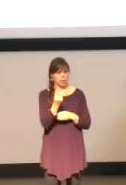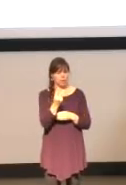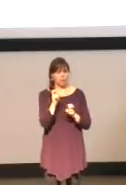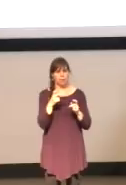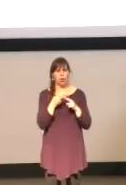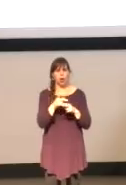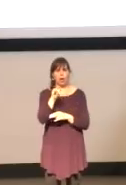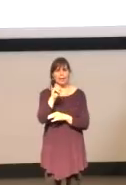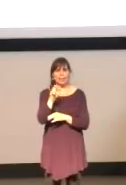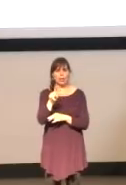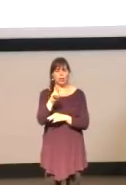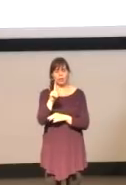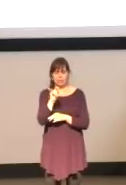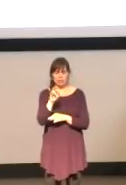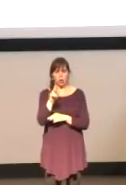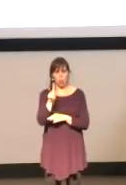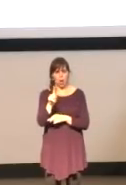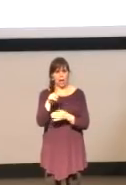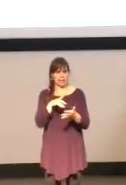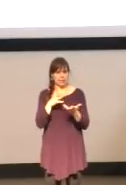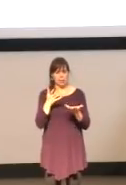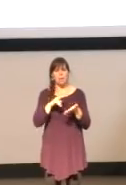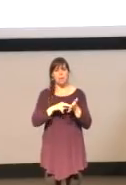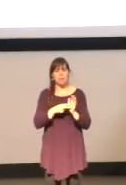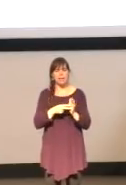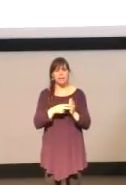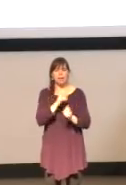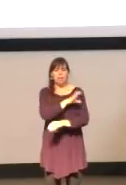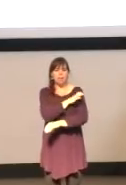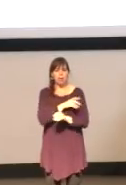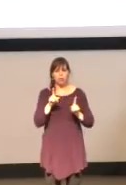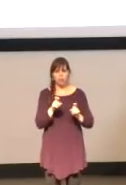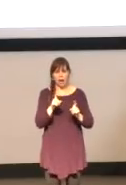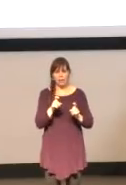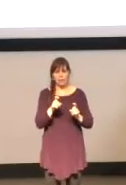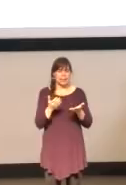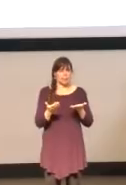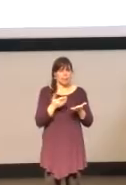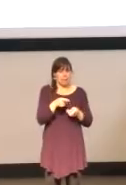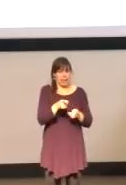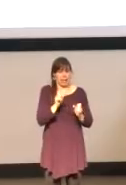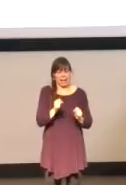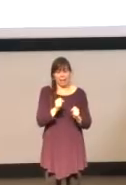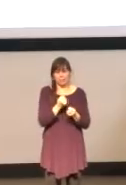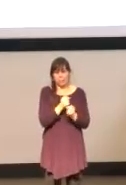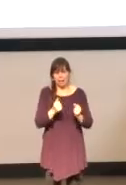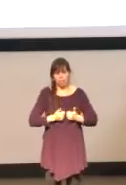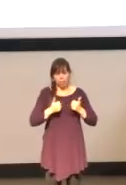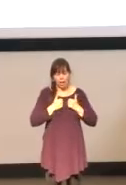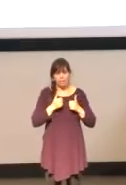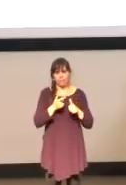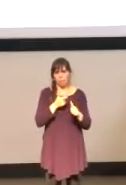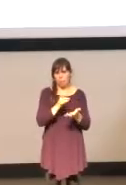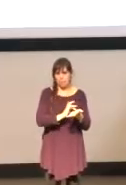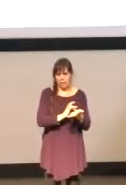tier 1 studies. And tier 1 studies are those clinical trials that potentially have life-saving drugs that are involved in